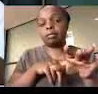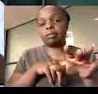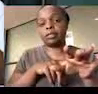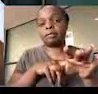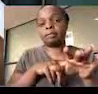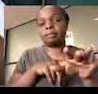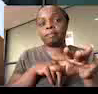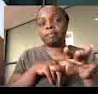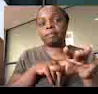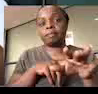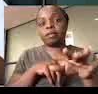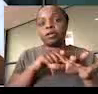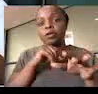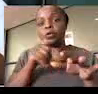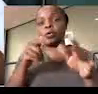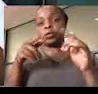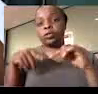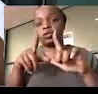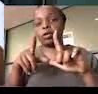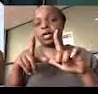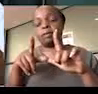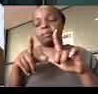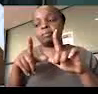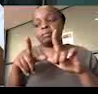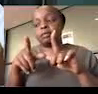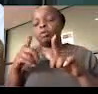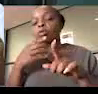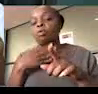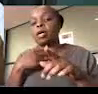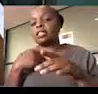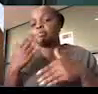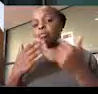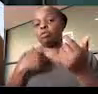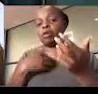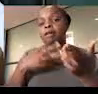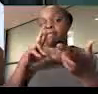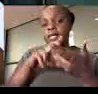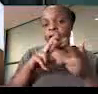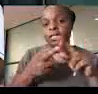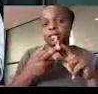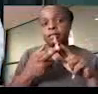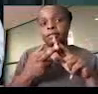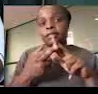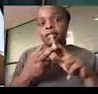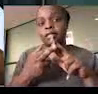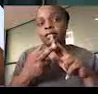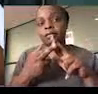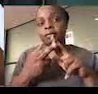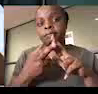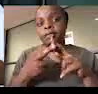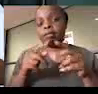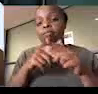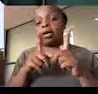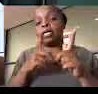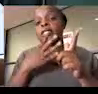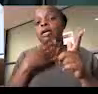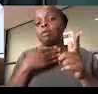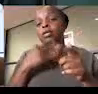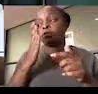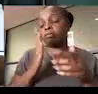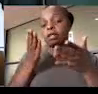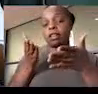it won't happen because so many people are economically challenged nowadays. Not only that, maybe if you want to depend on the church,